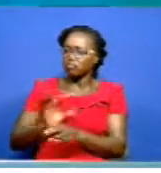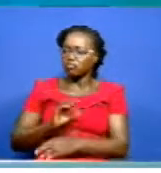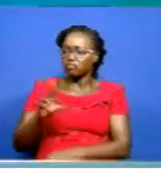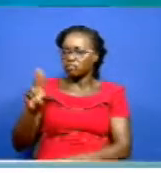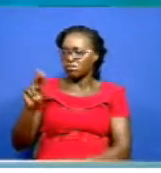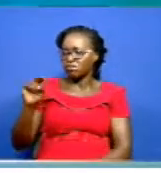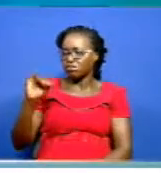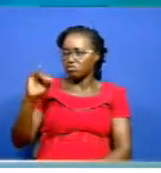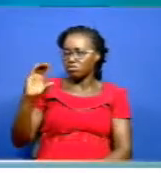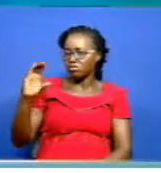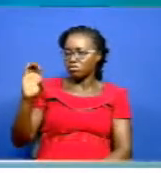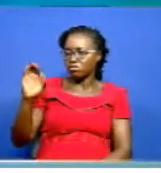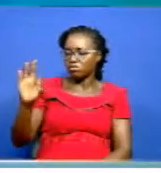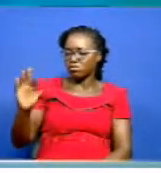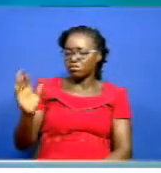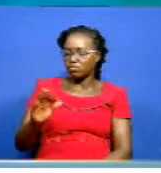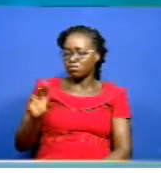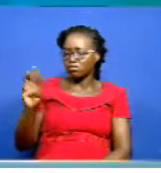got the WHO,